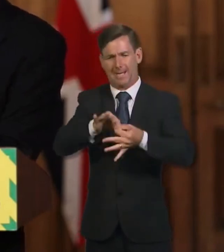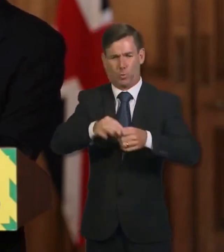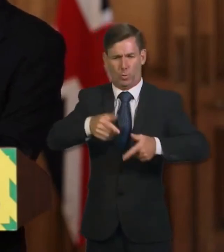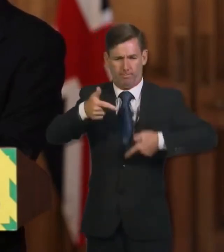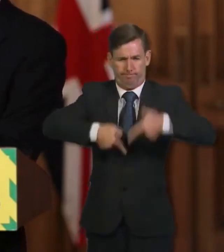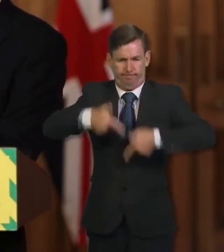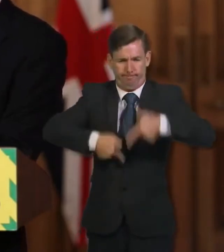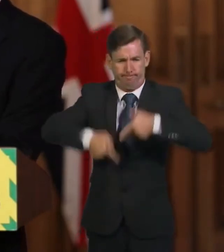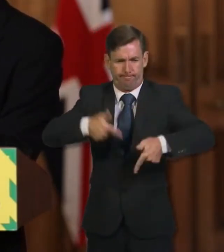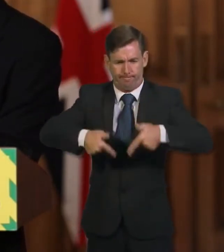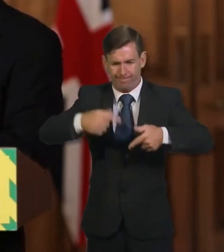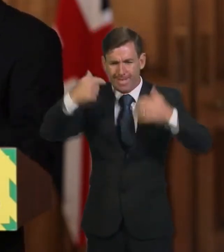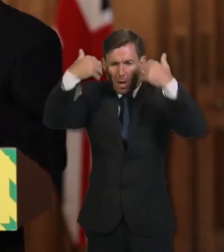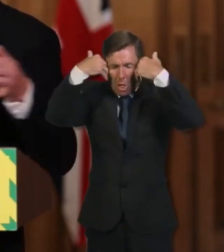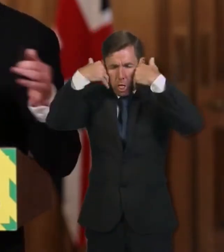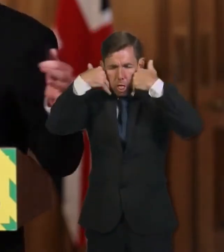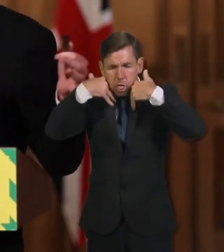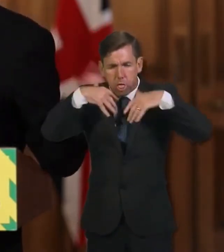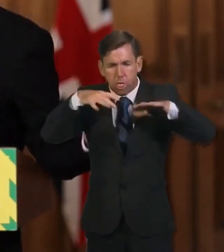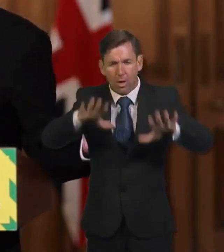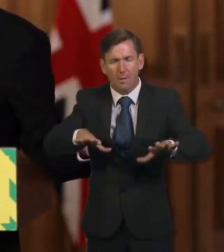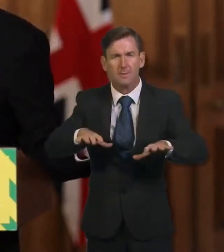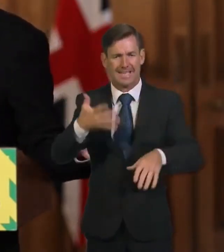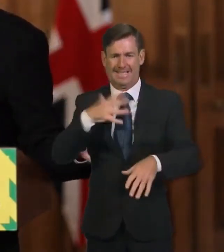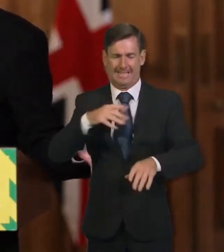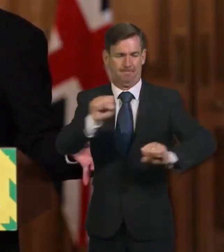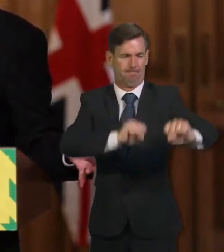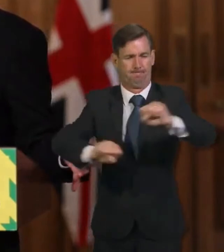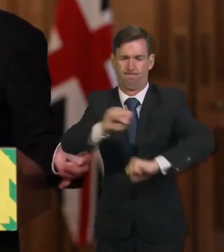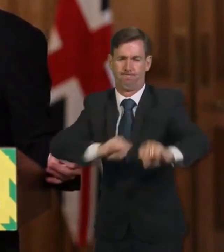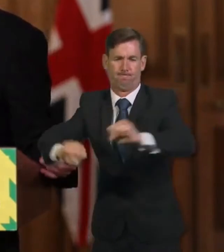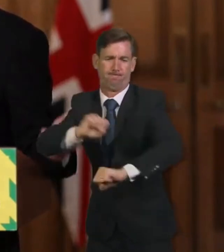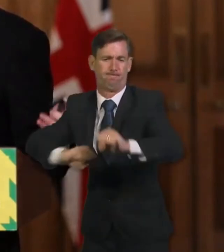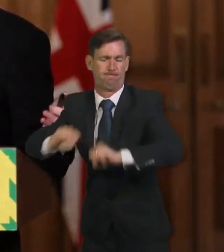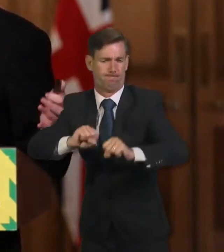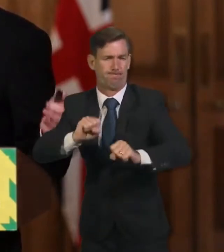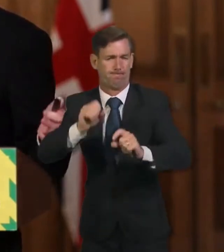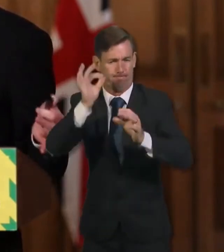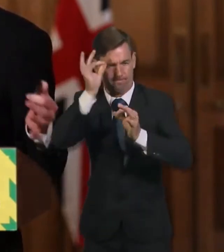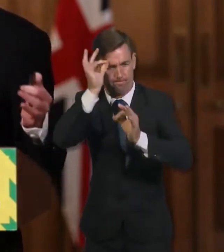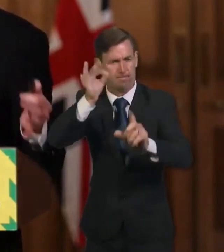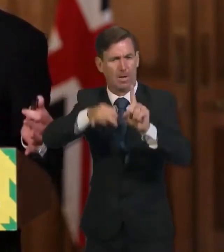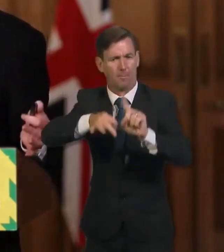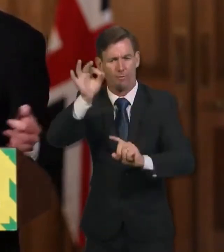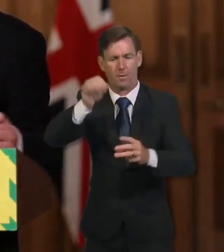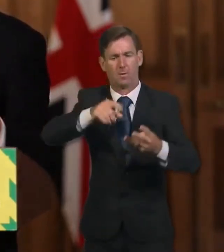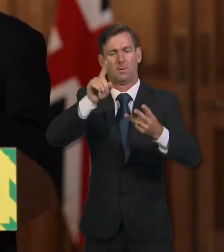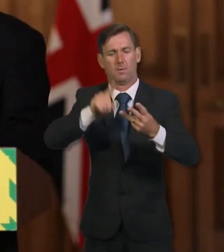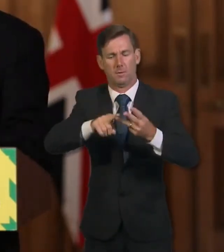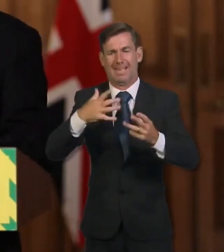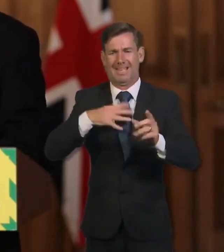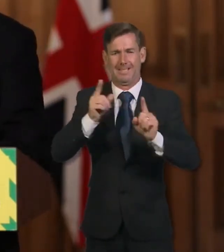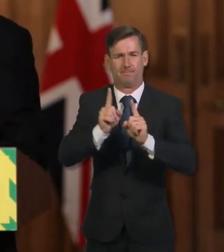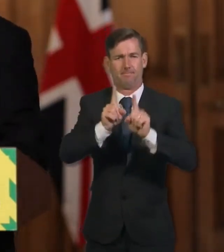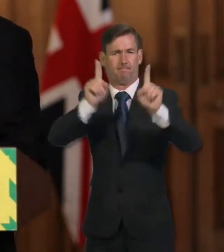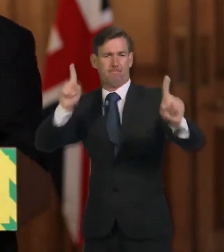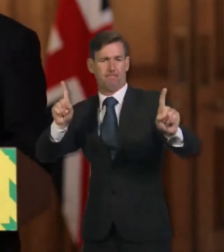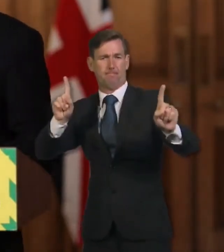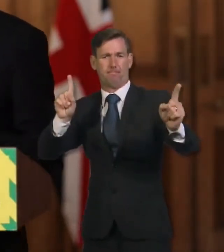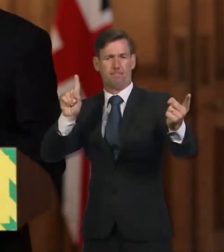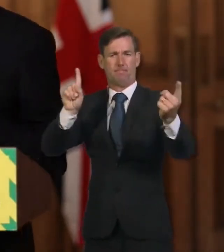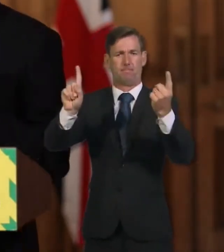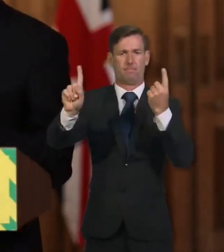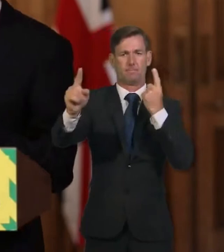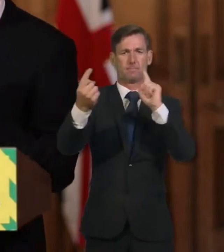properly. We need to ensure social distancing, and we need to take steps to improve ventilation. All of that has been guided